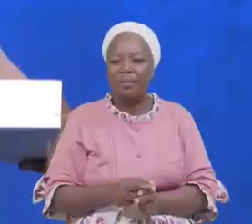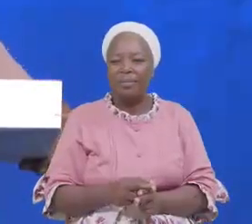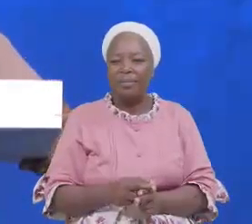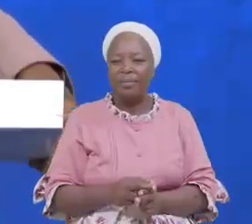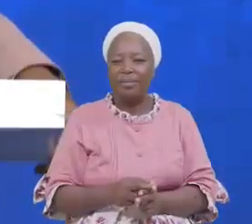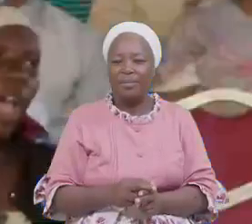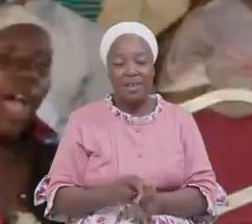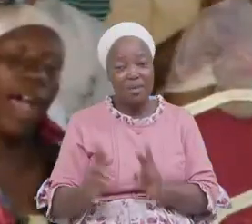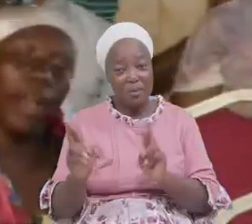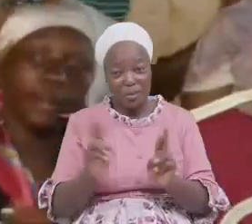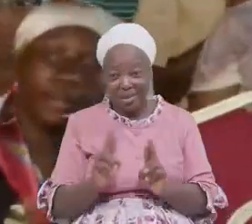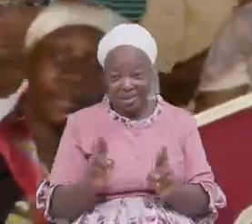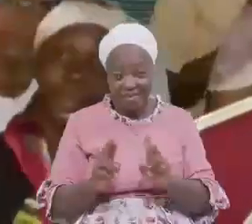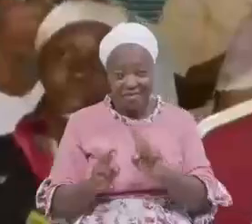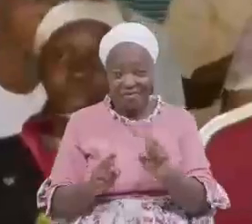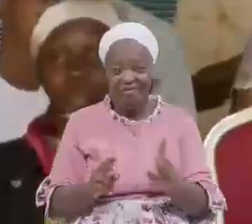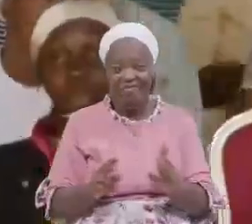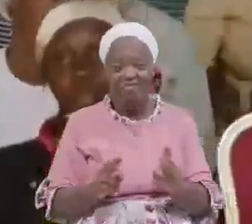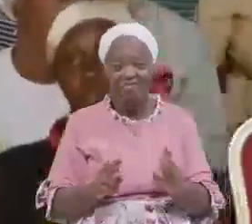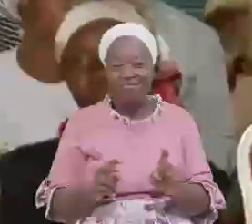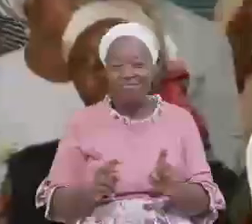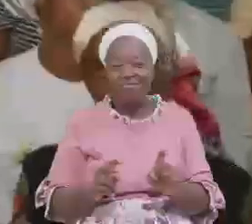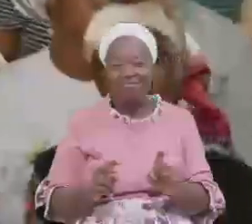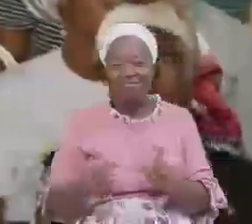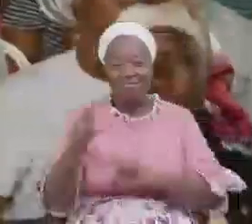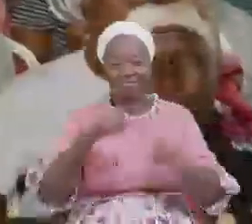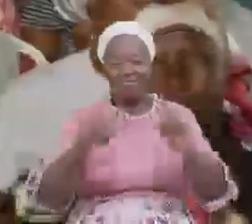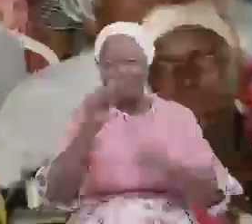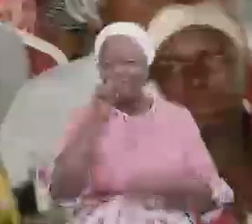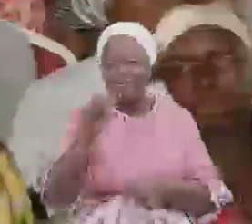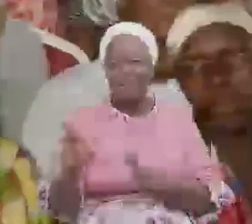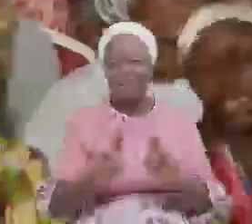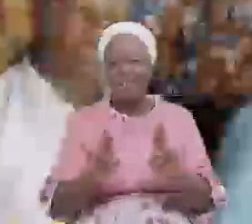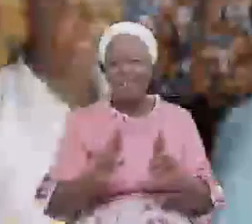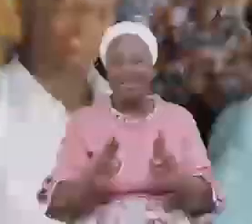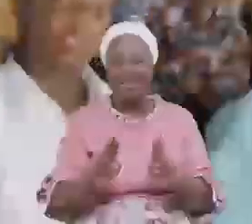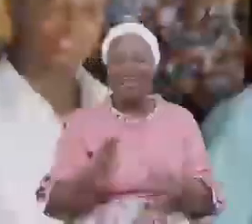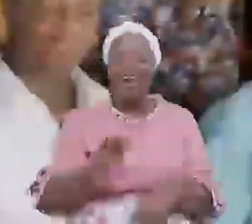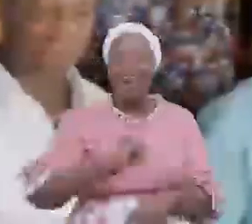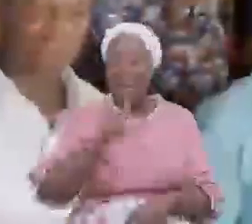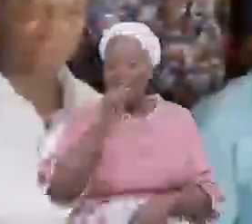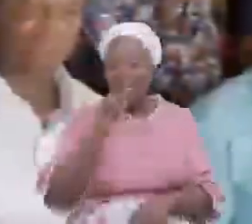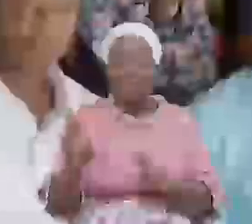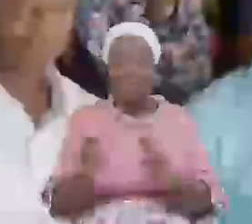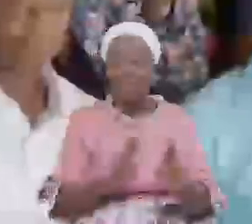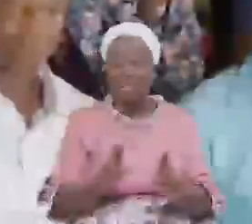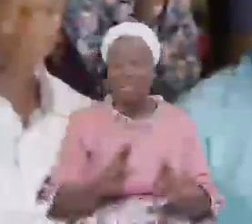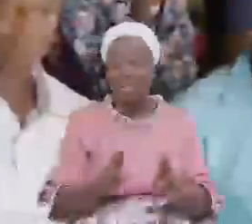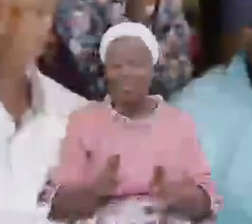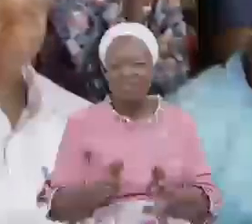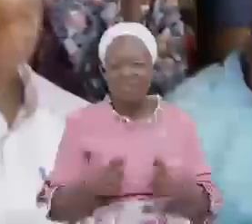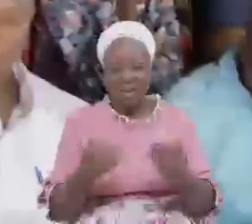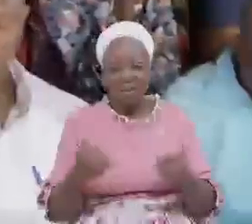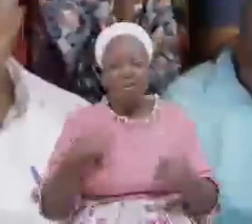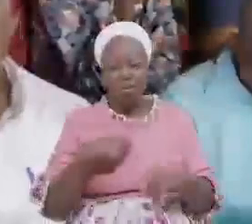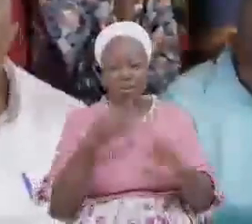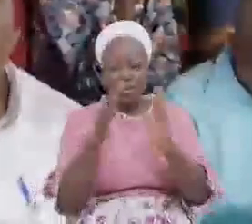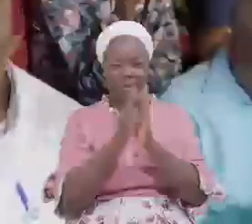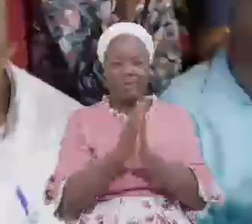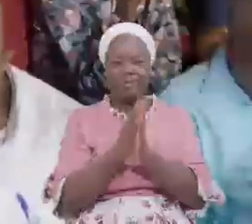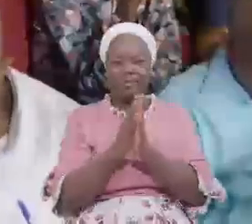Ready? I'm ready. I am ready. Heads bowed and eyes